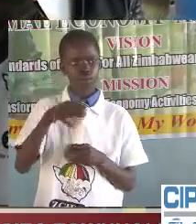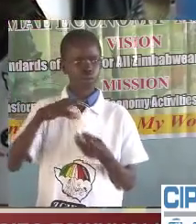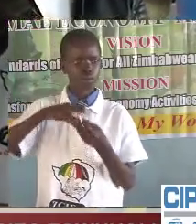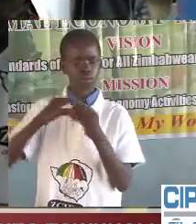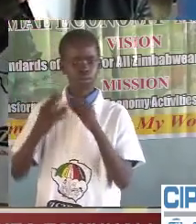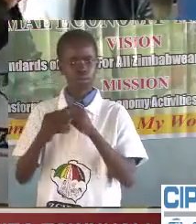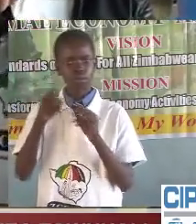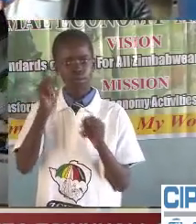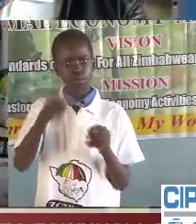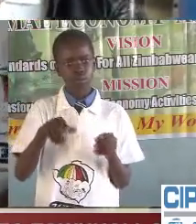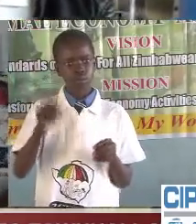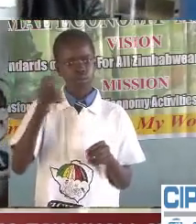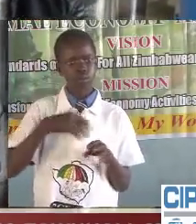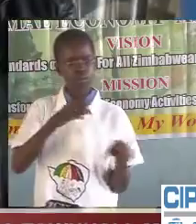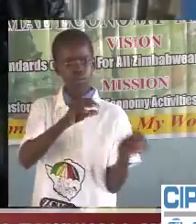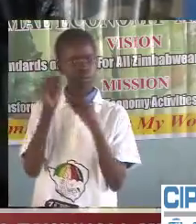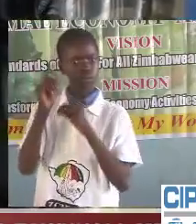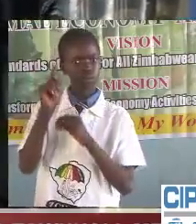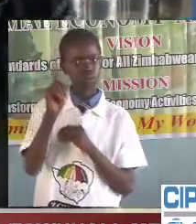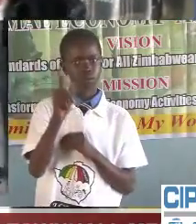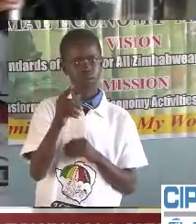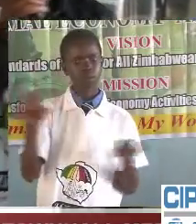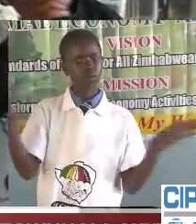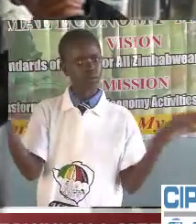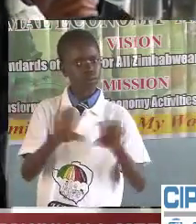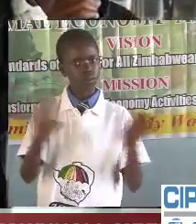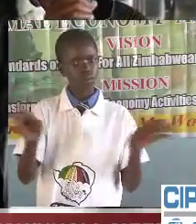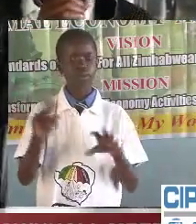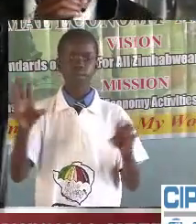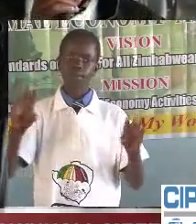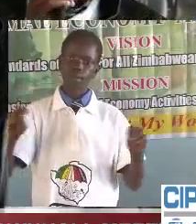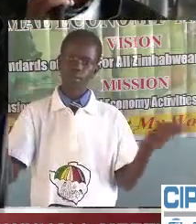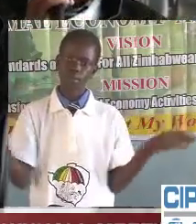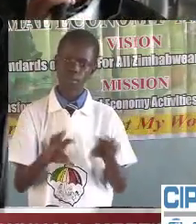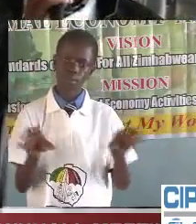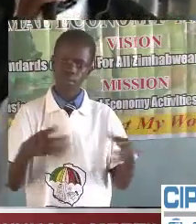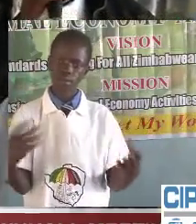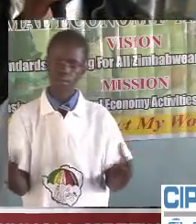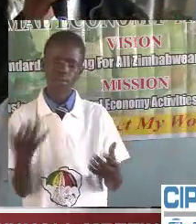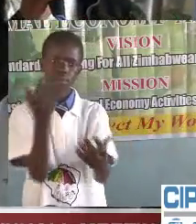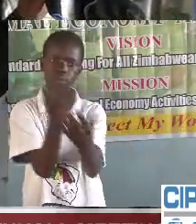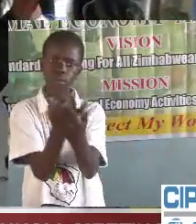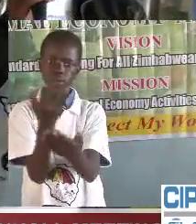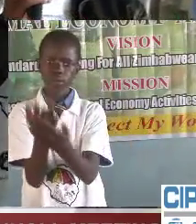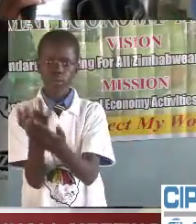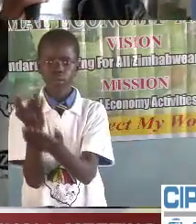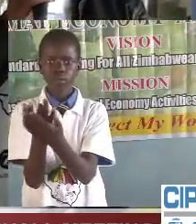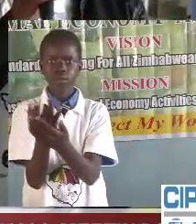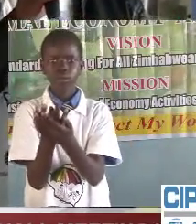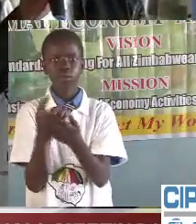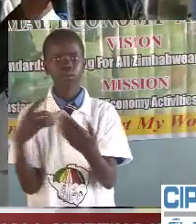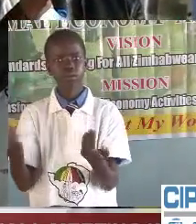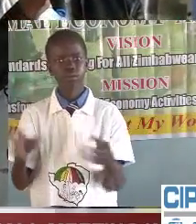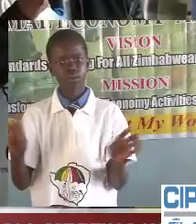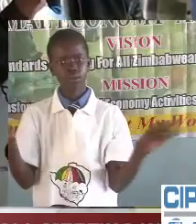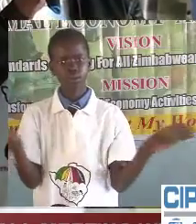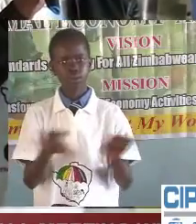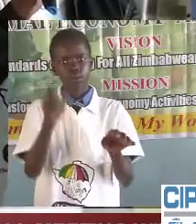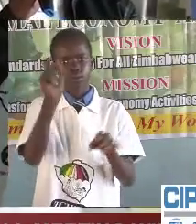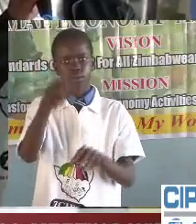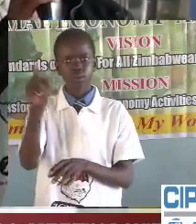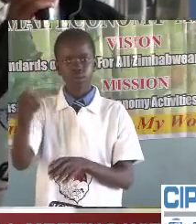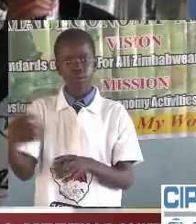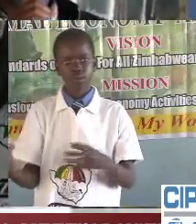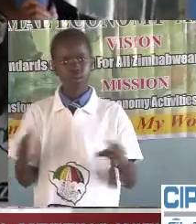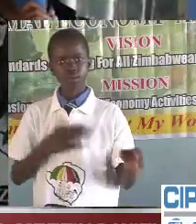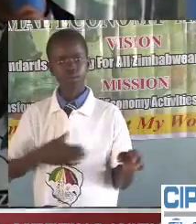iri ku United States of America inoshanda nevanhu vemabasa ichivabatsira kuti pakushanda kwavo vave